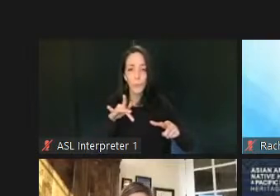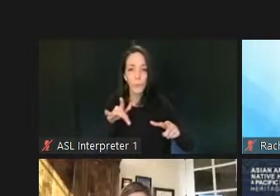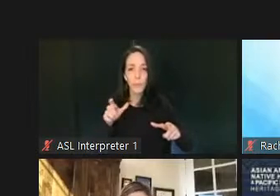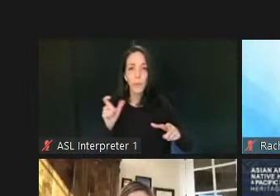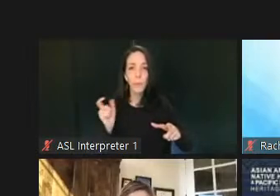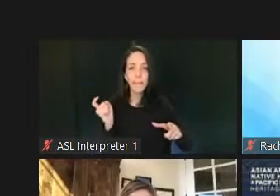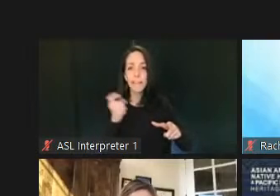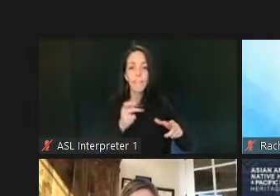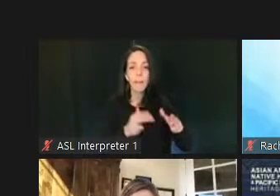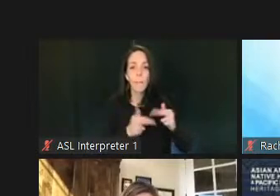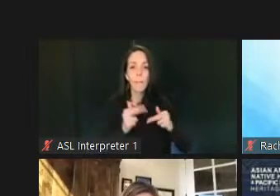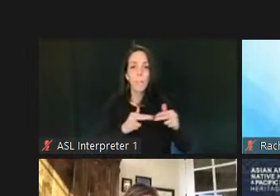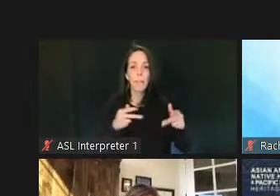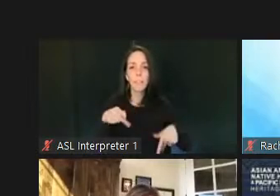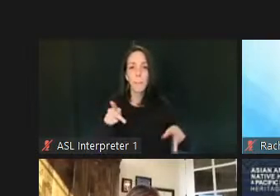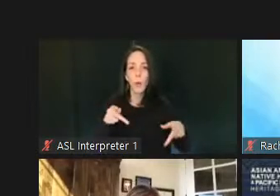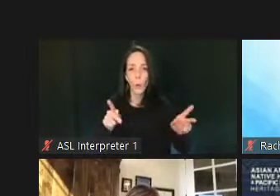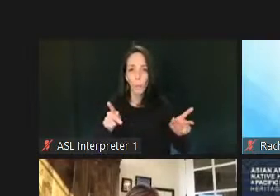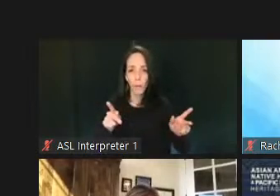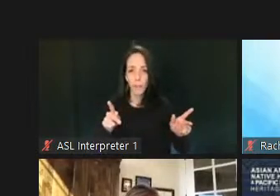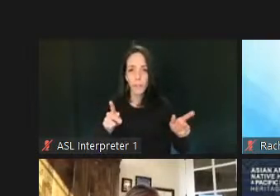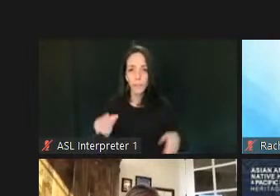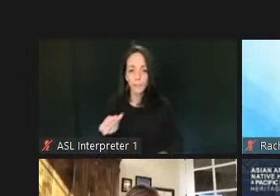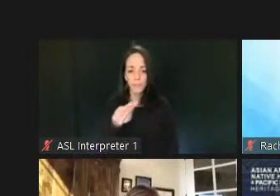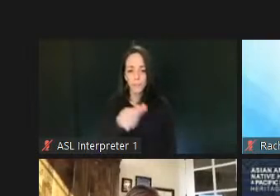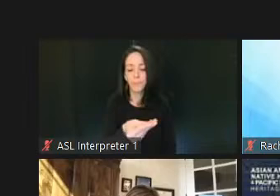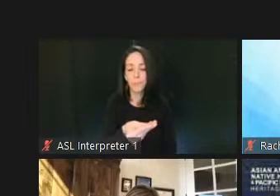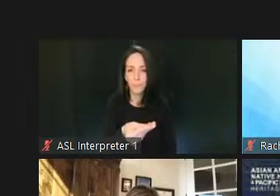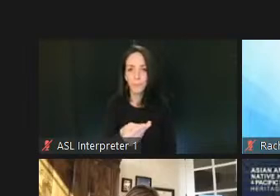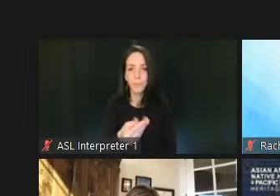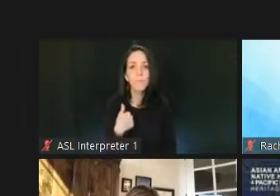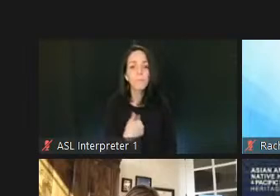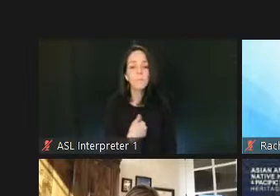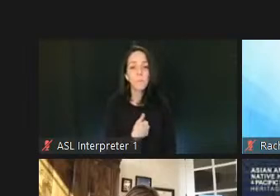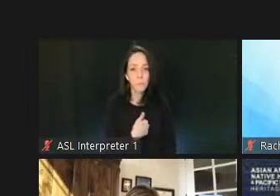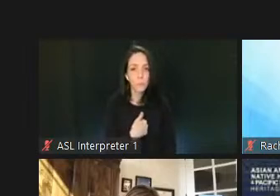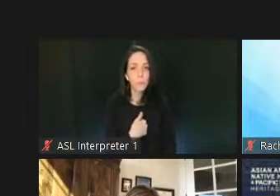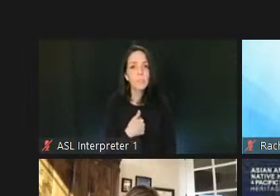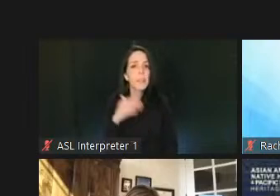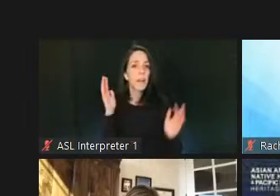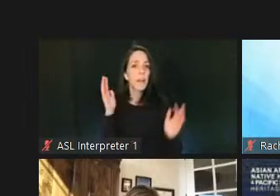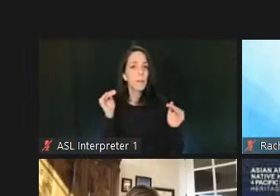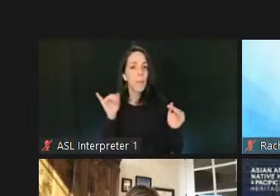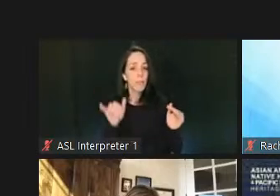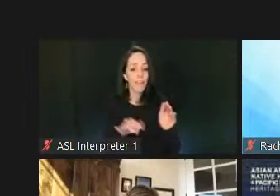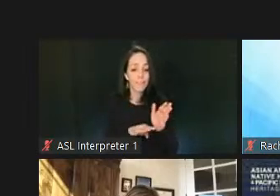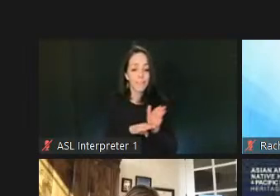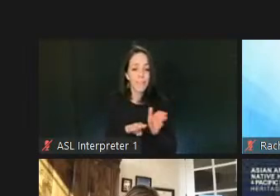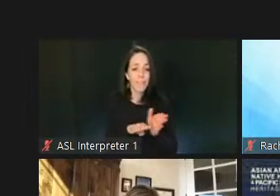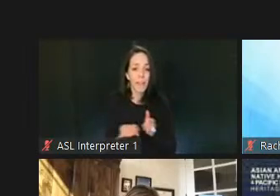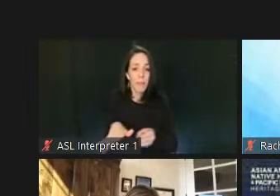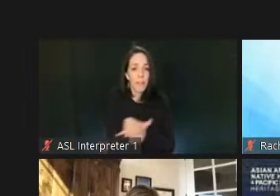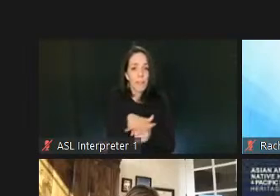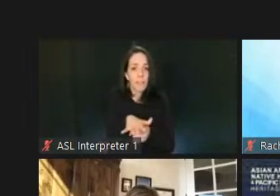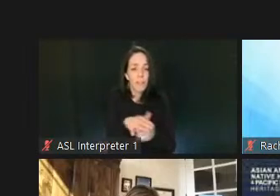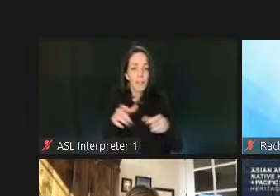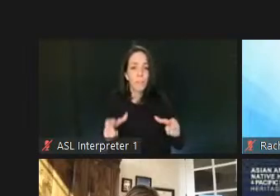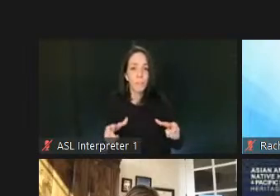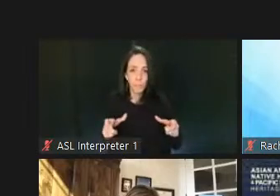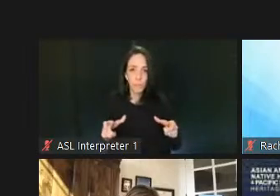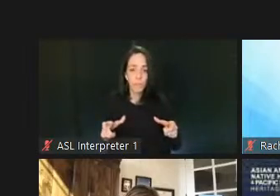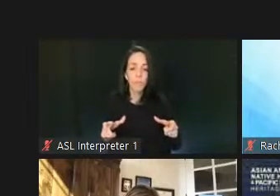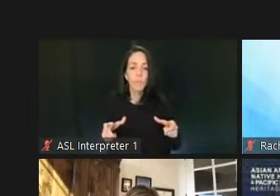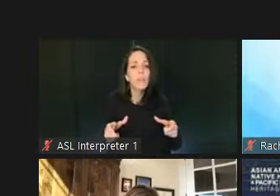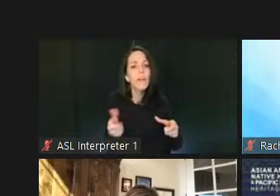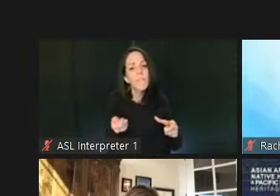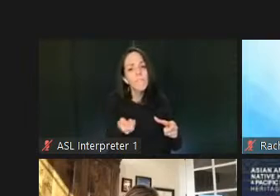building permit at what we anticipate would be the ultimate development for that area. There are a few areas